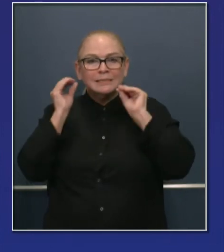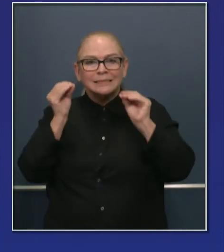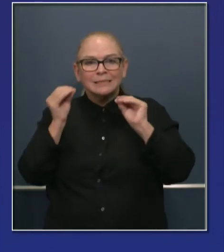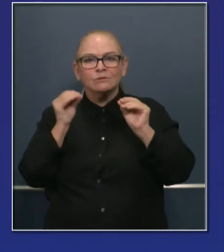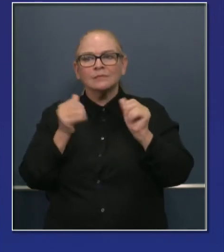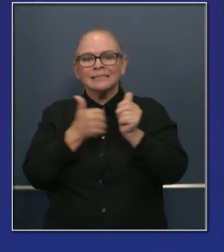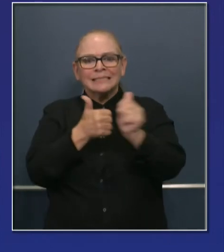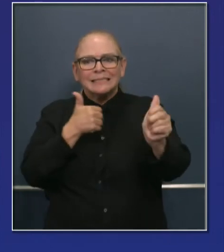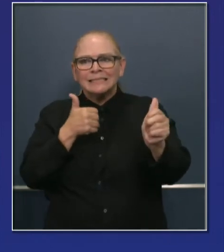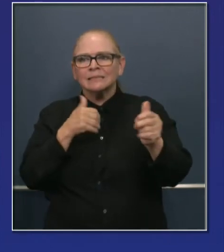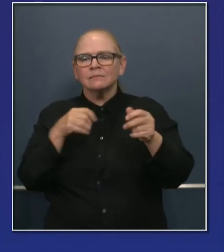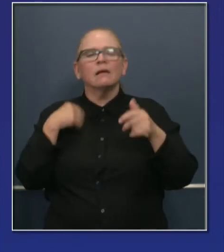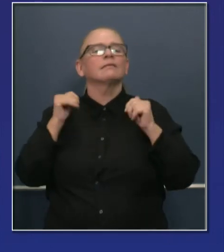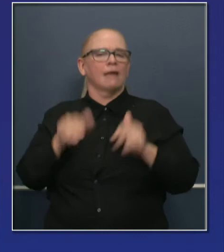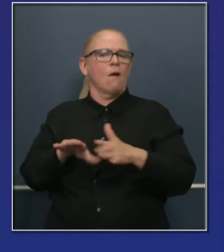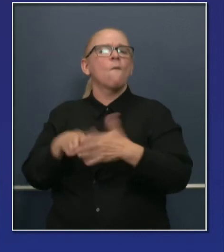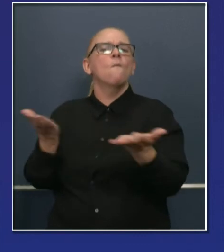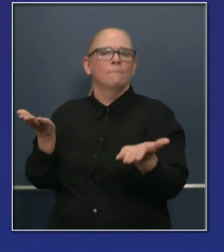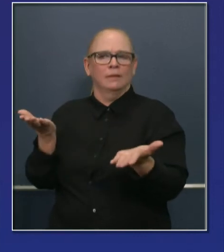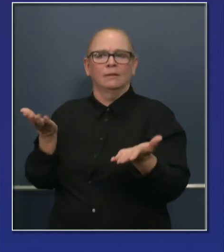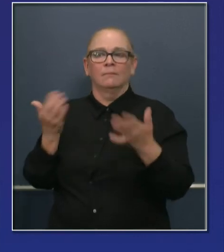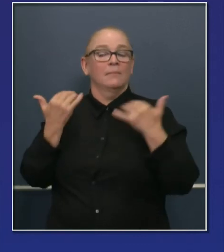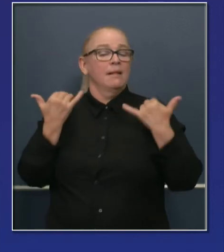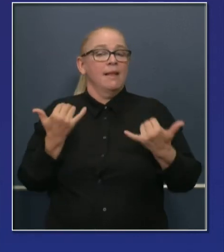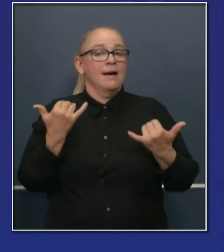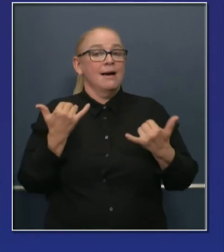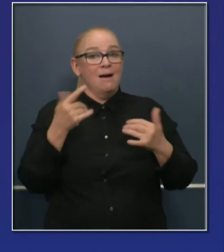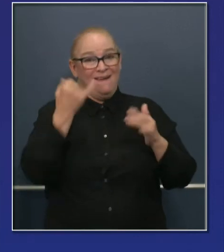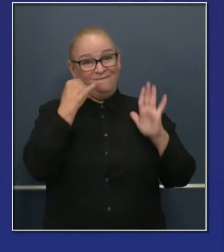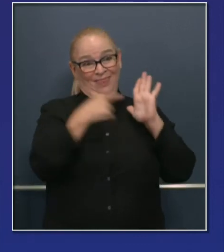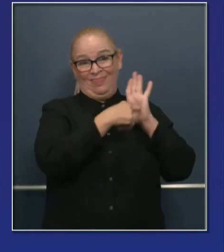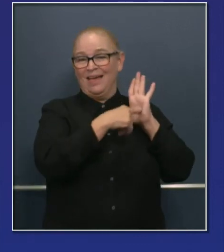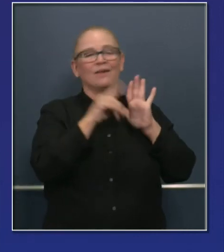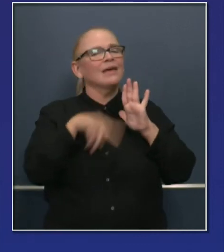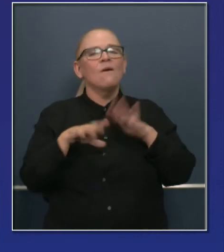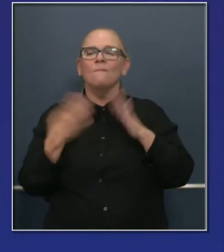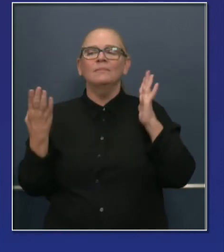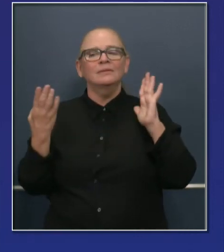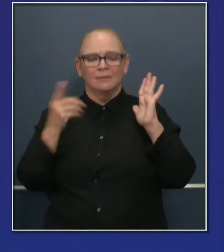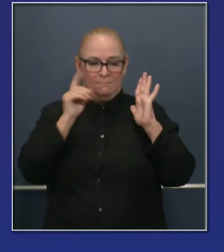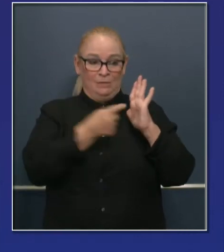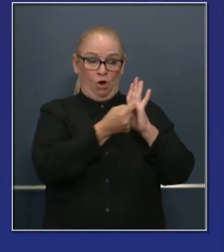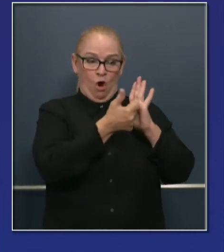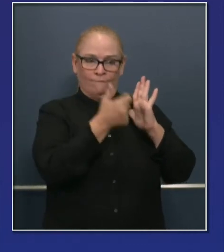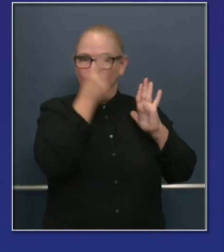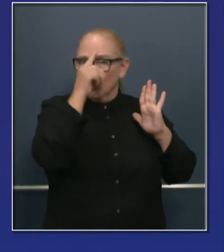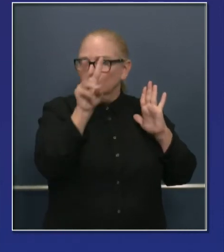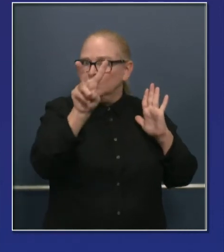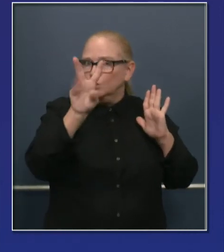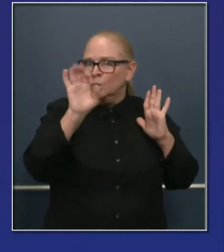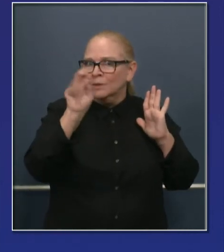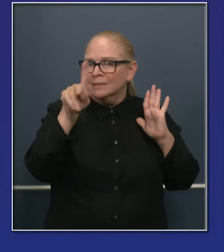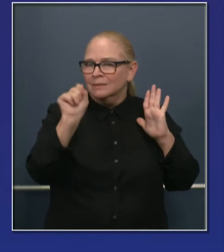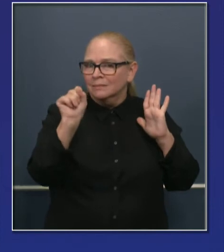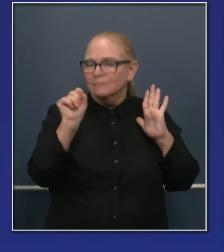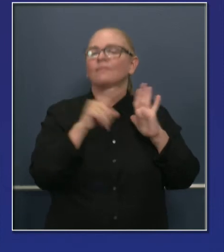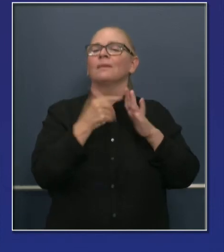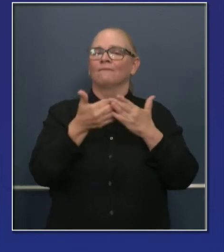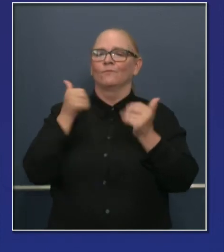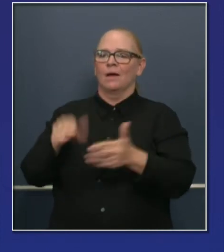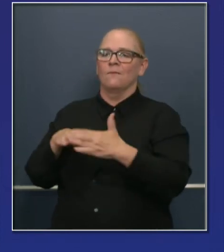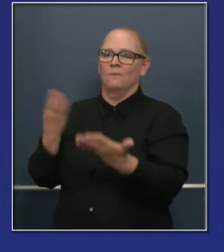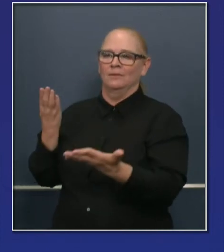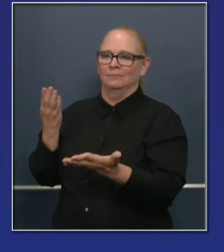our public education system and private school system as well. That 14-day period is foundational in terms of